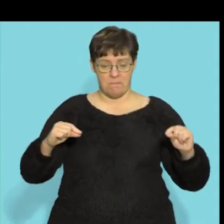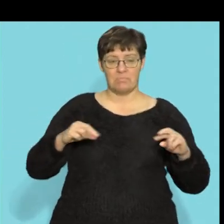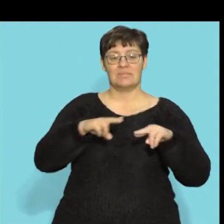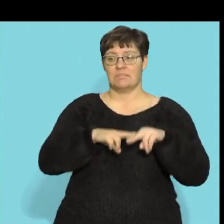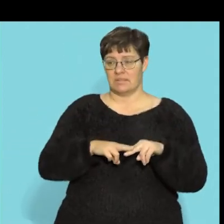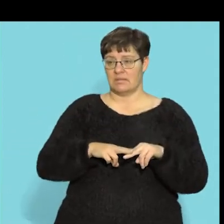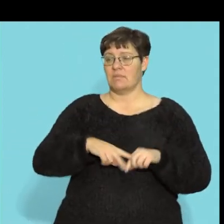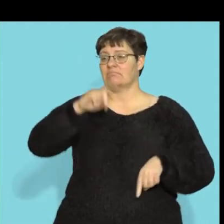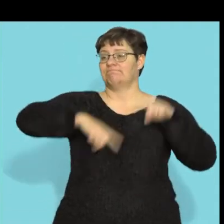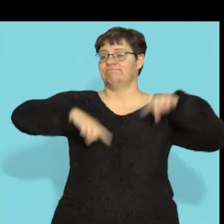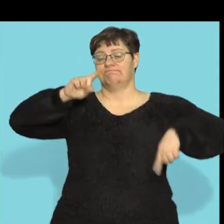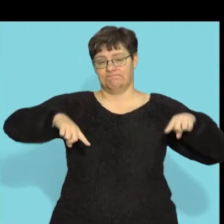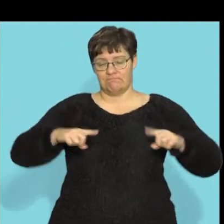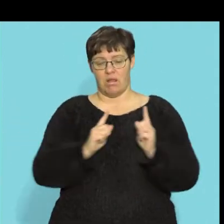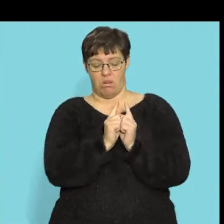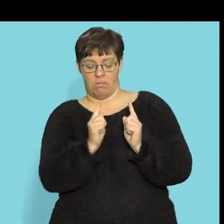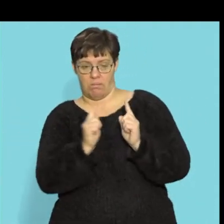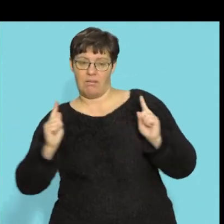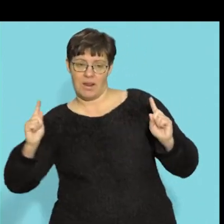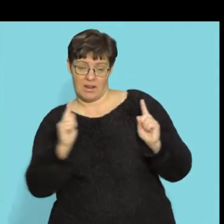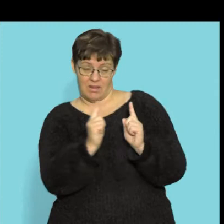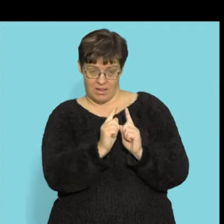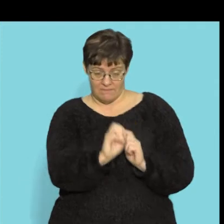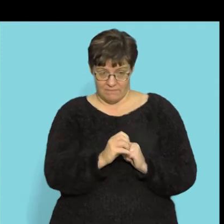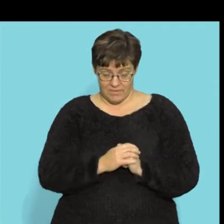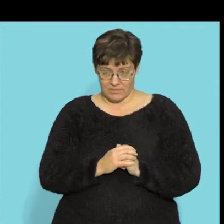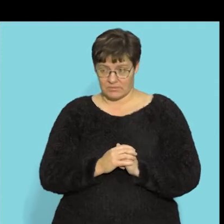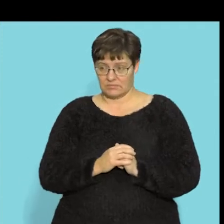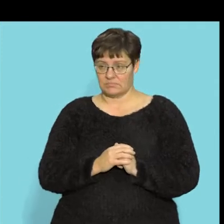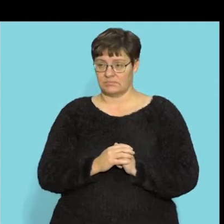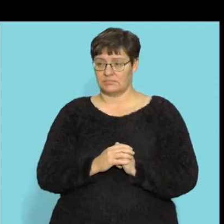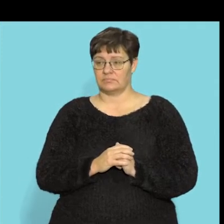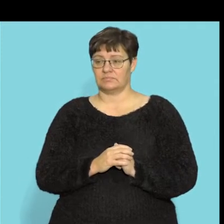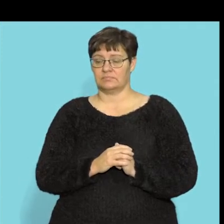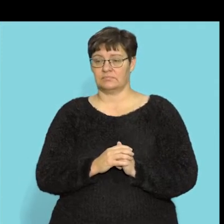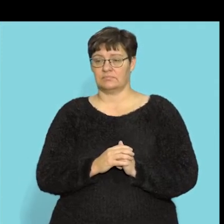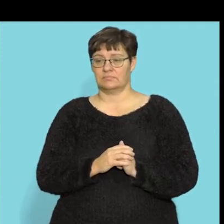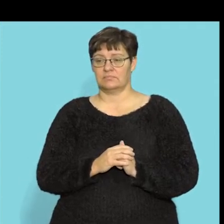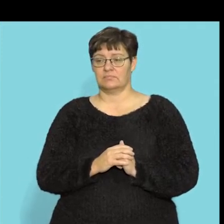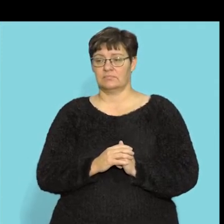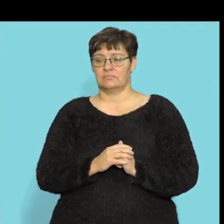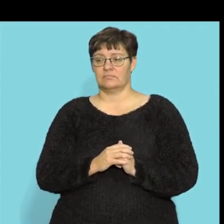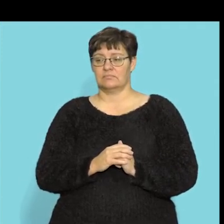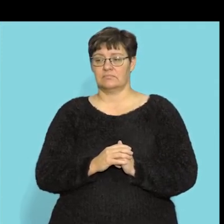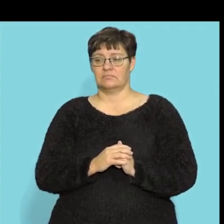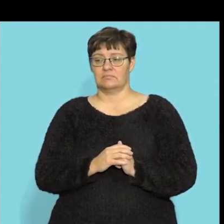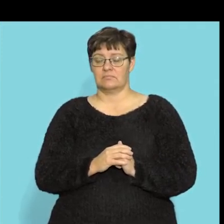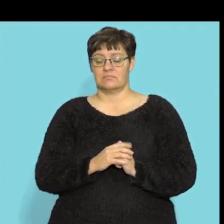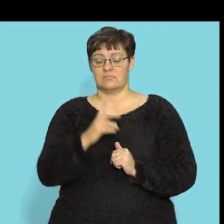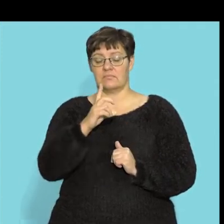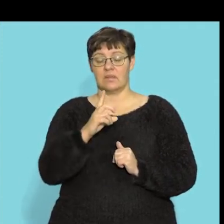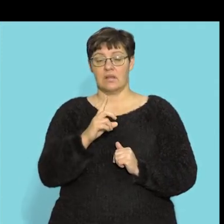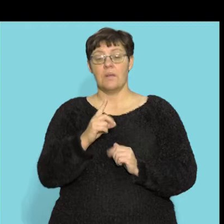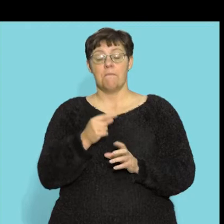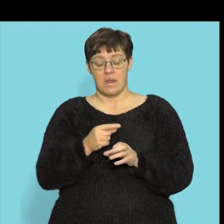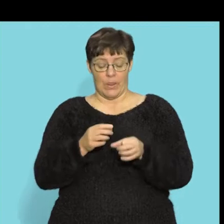crocodile clips, it will vary the length, okay? Now, if for argument's sake, we are saying that